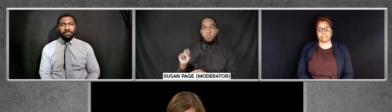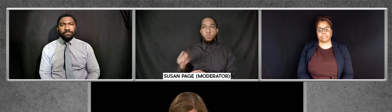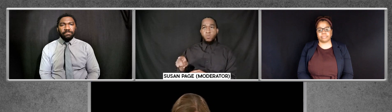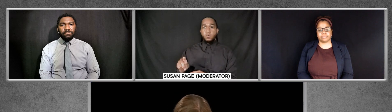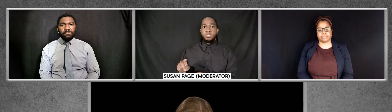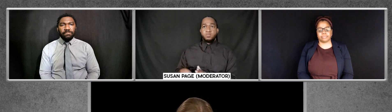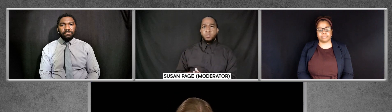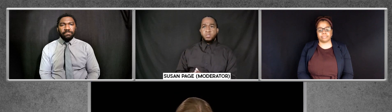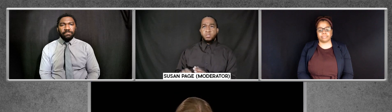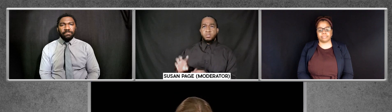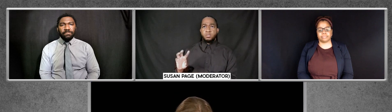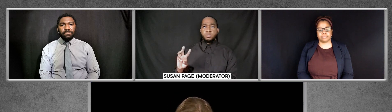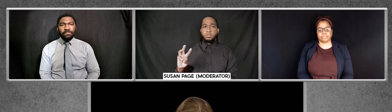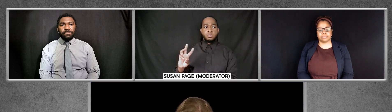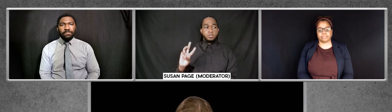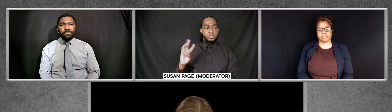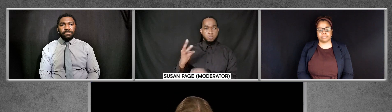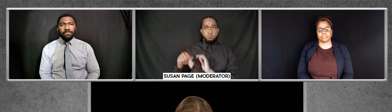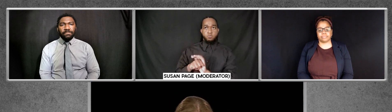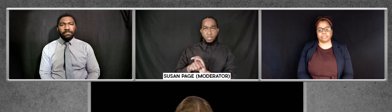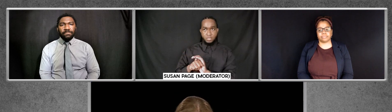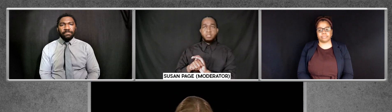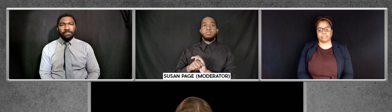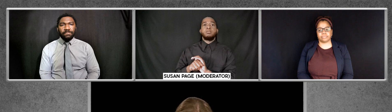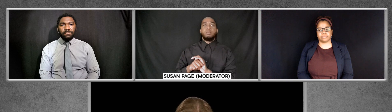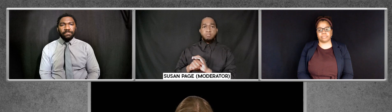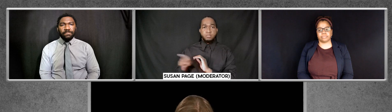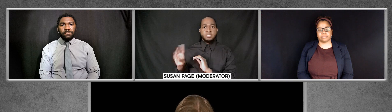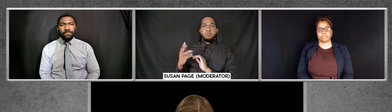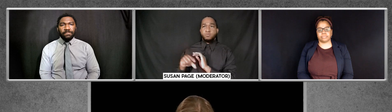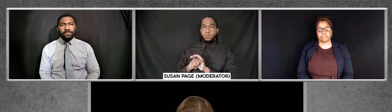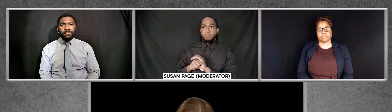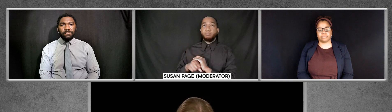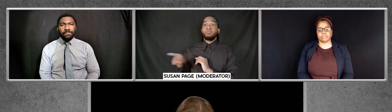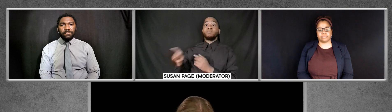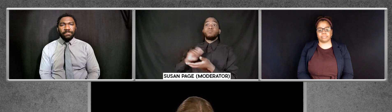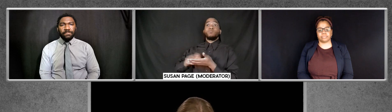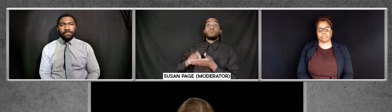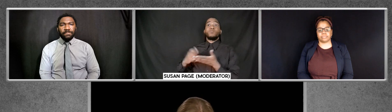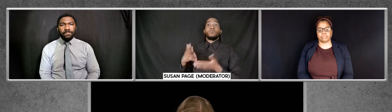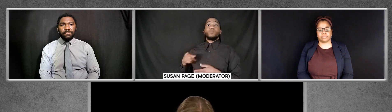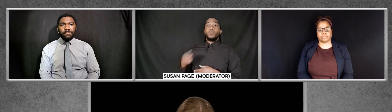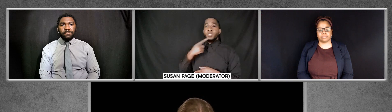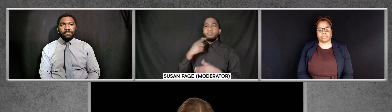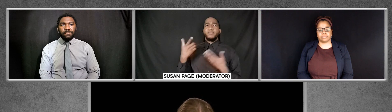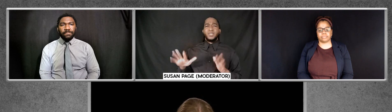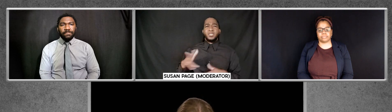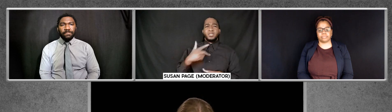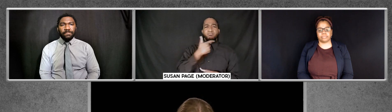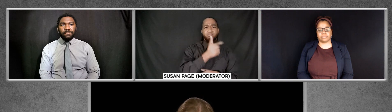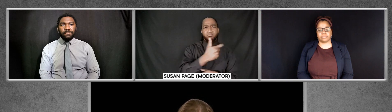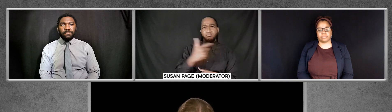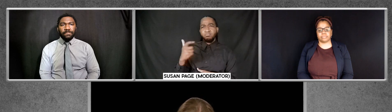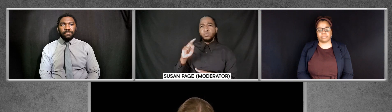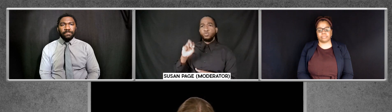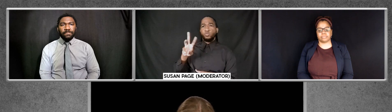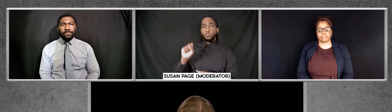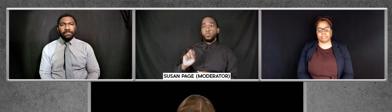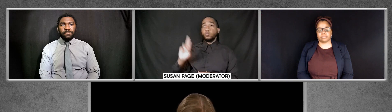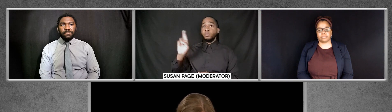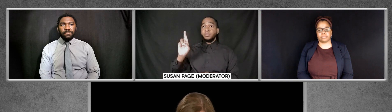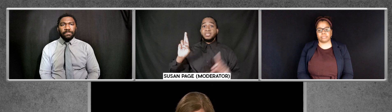quote, "When I watch the news, all I see is arguing between Democrats and Republicans. When I watch